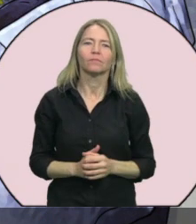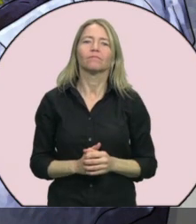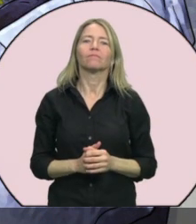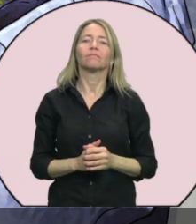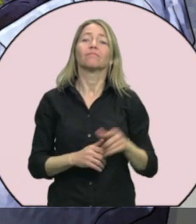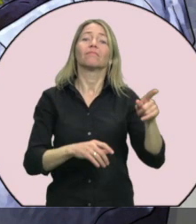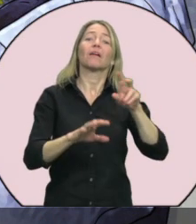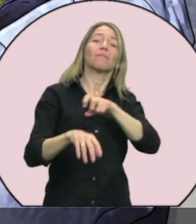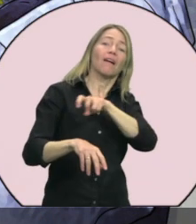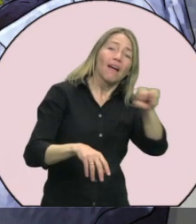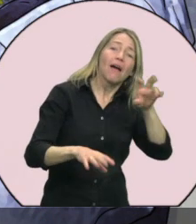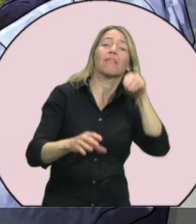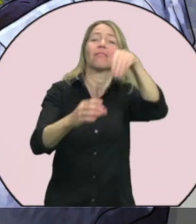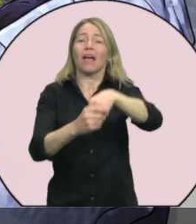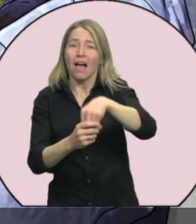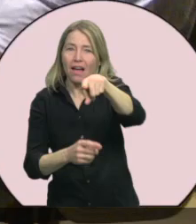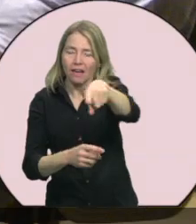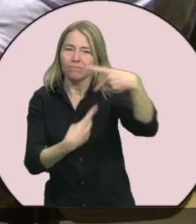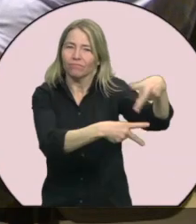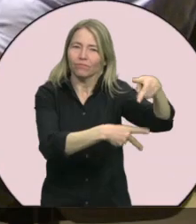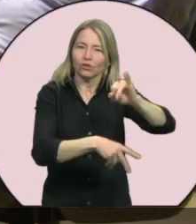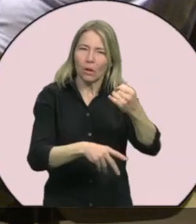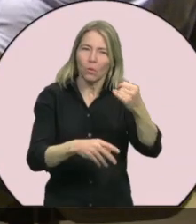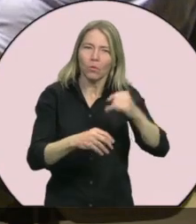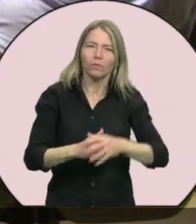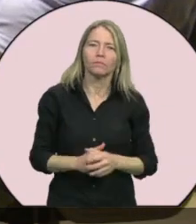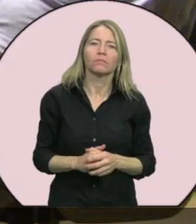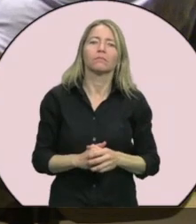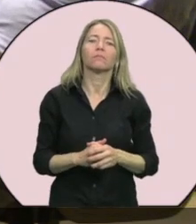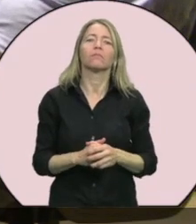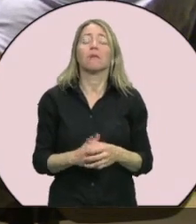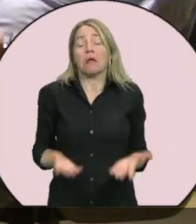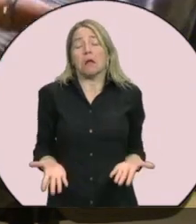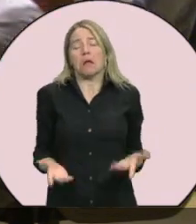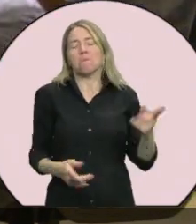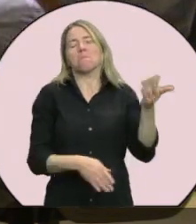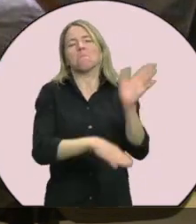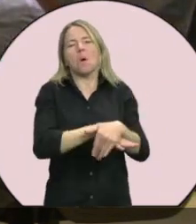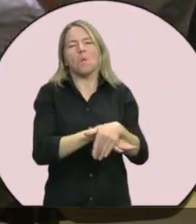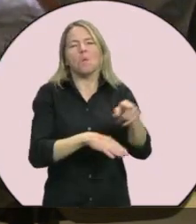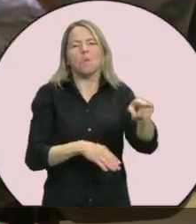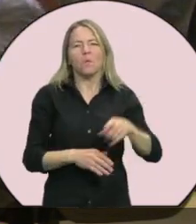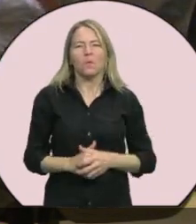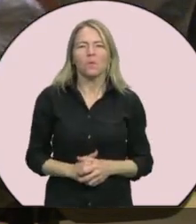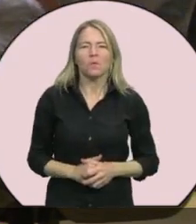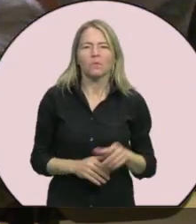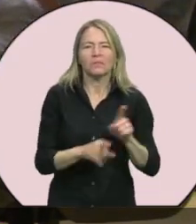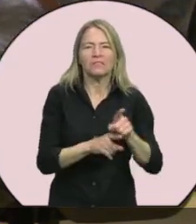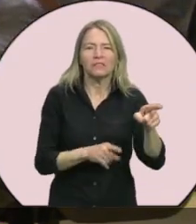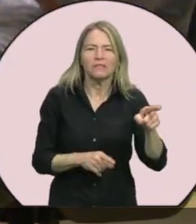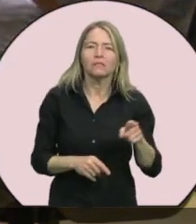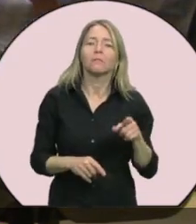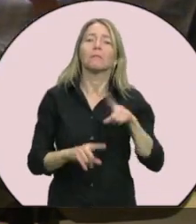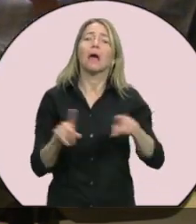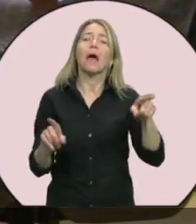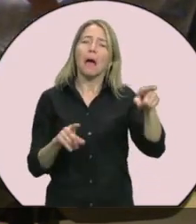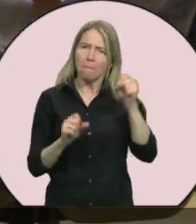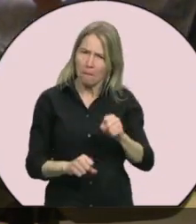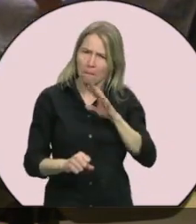to Jacob's igloo. And he's passed away now too. But she was still able to